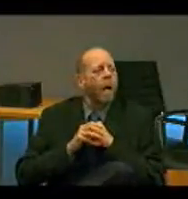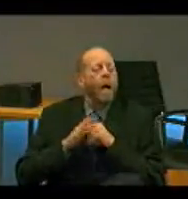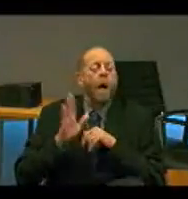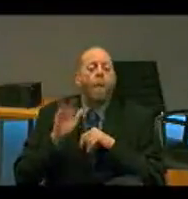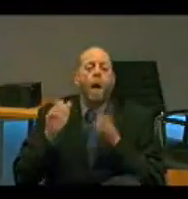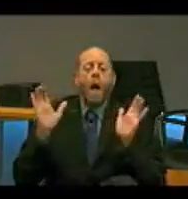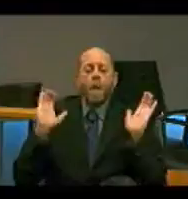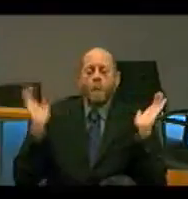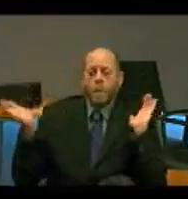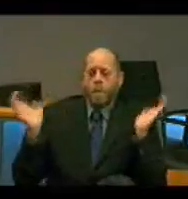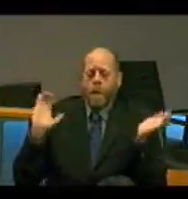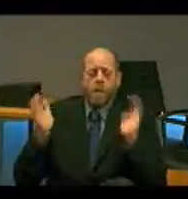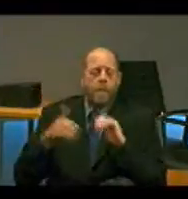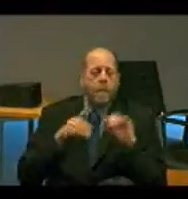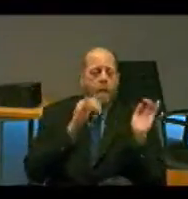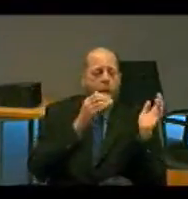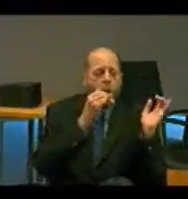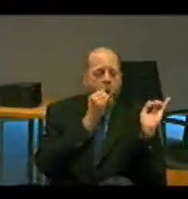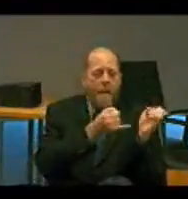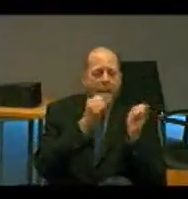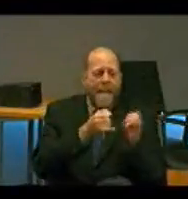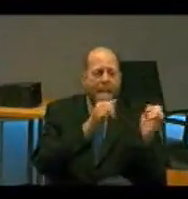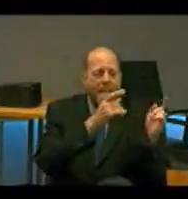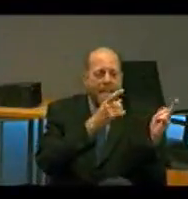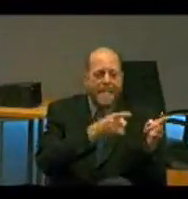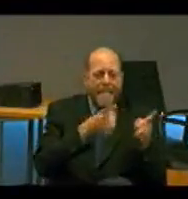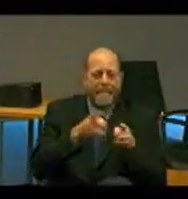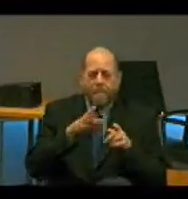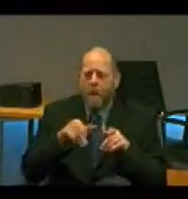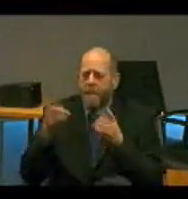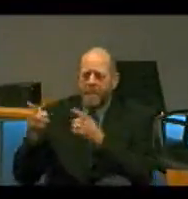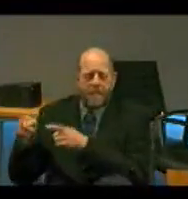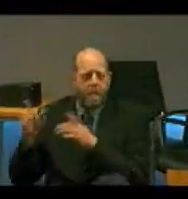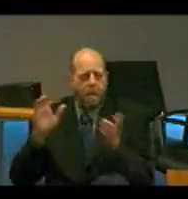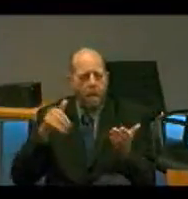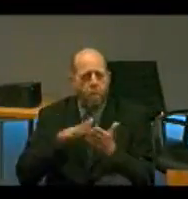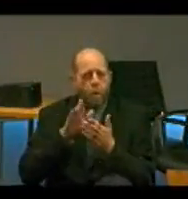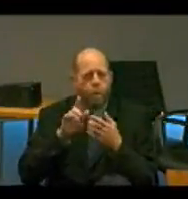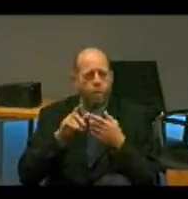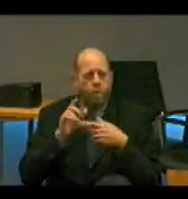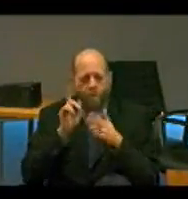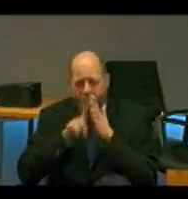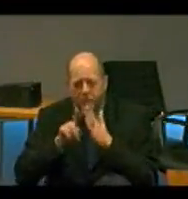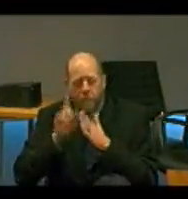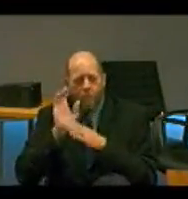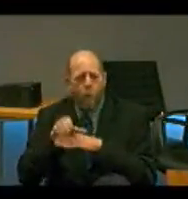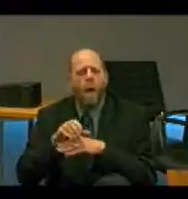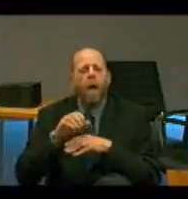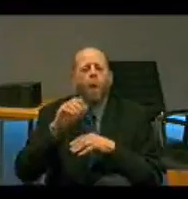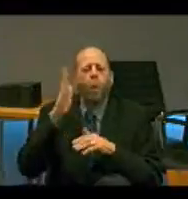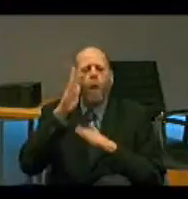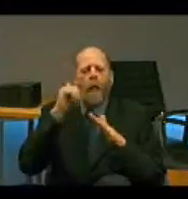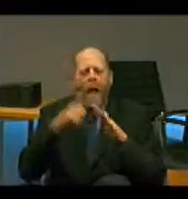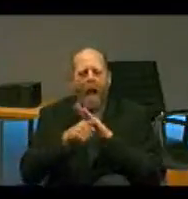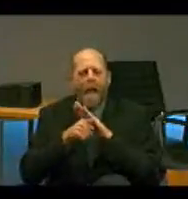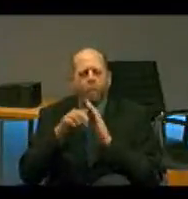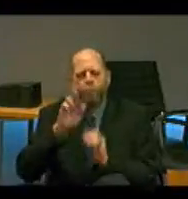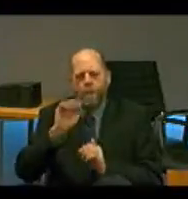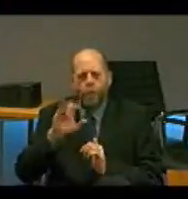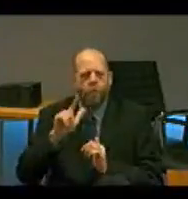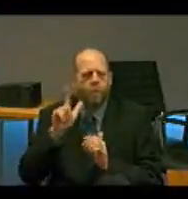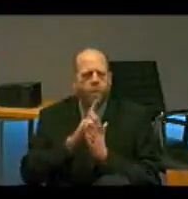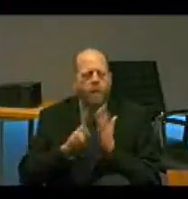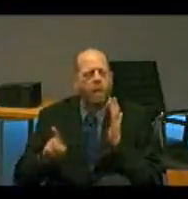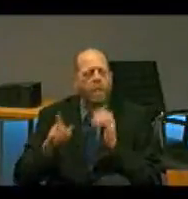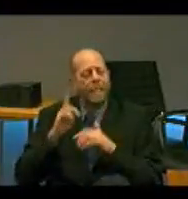By contrast, an incident-by-incident approach to investigation and enforcement will end up hiding racial discrimination.